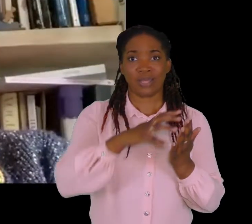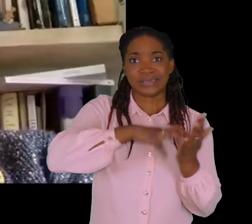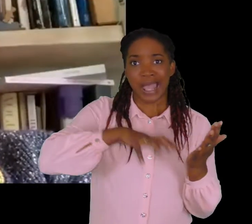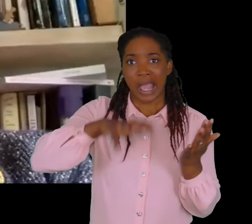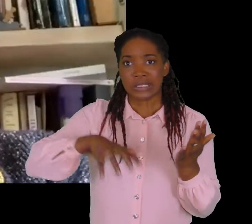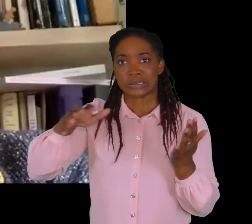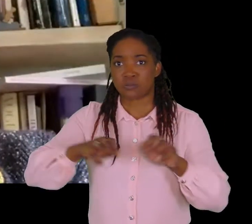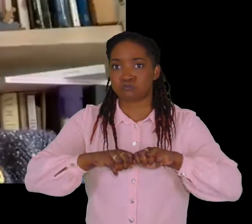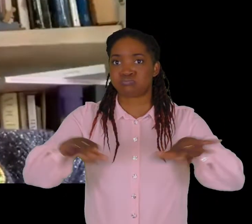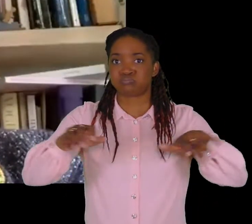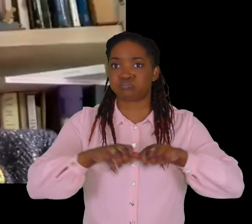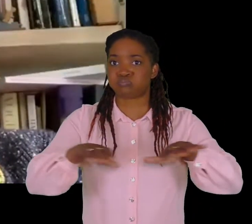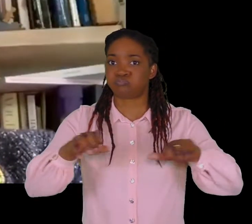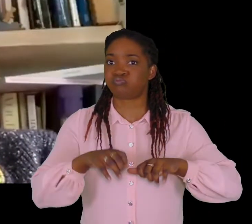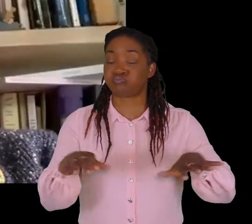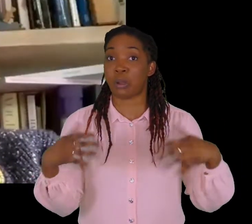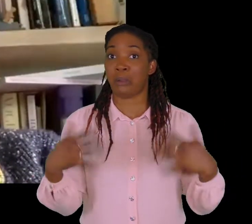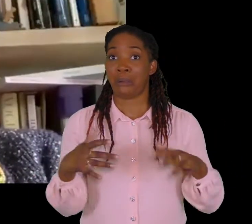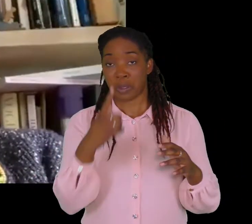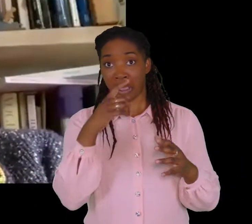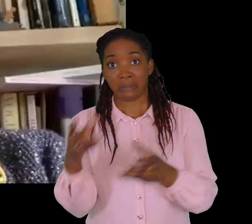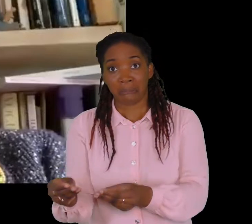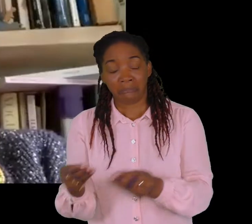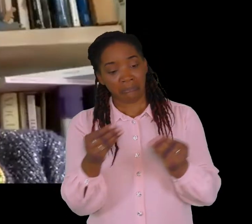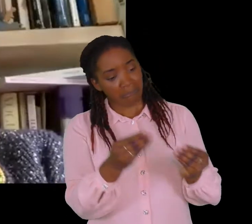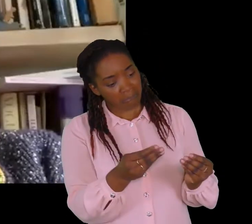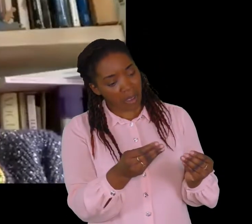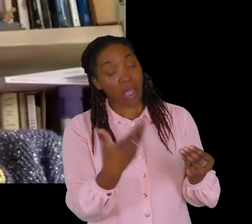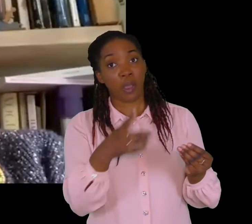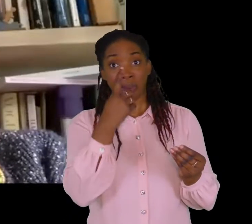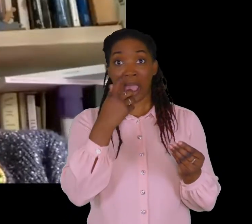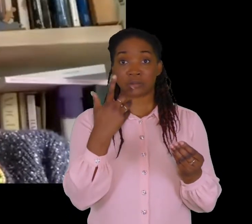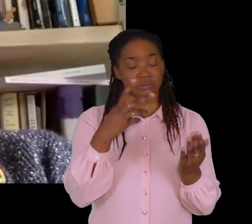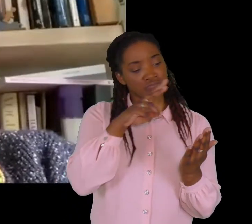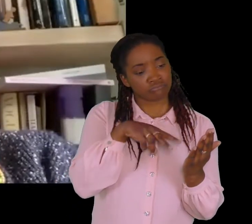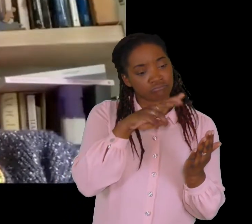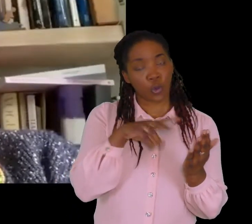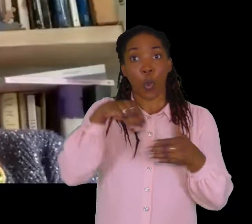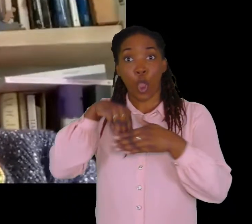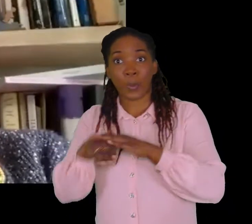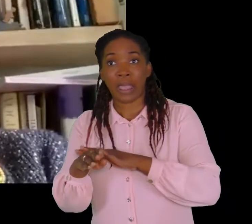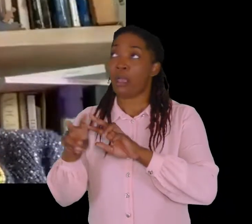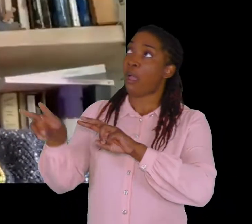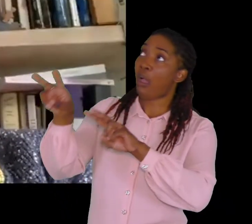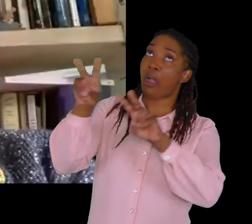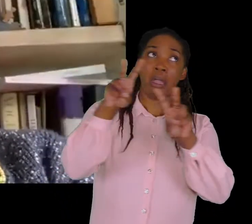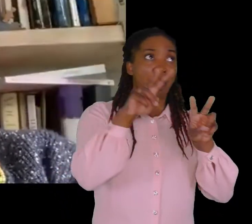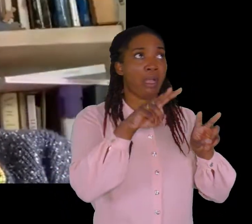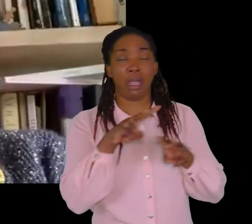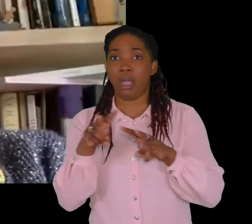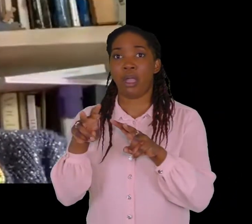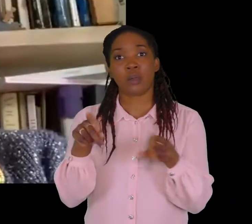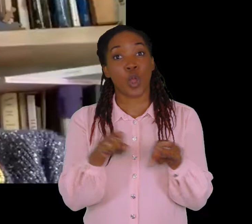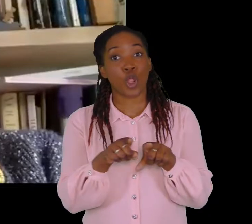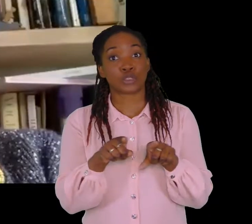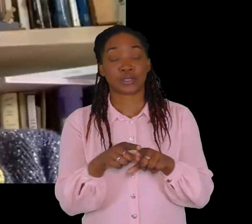text happening, and that you could go into. But I guess also